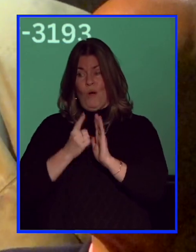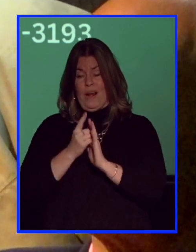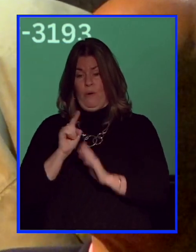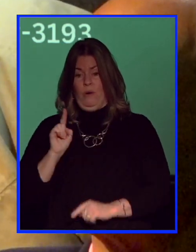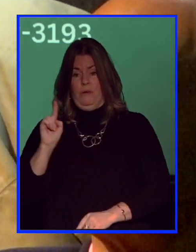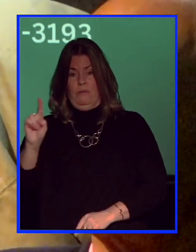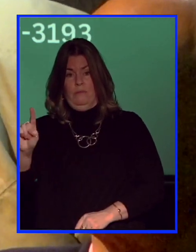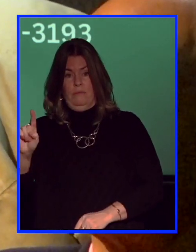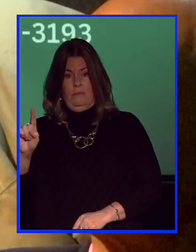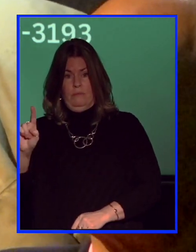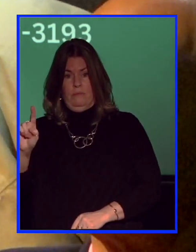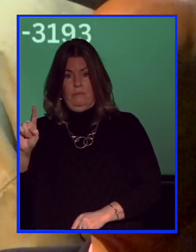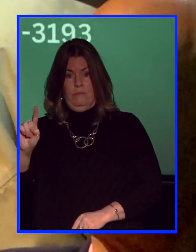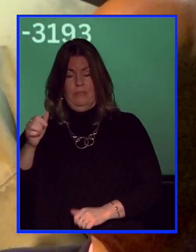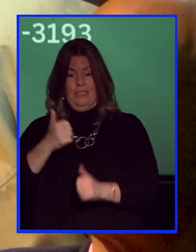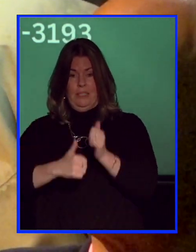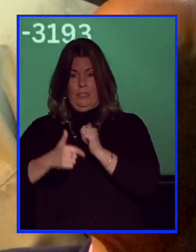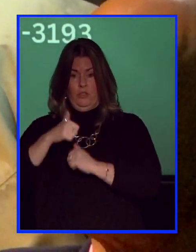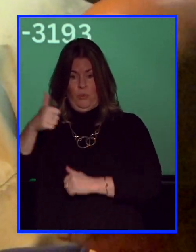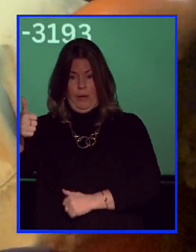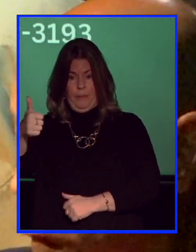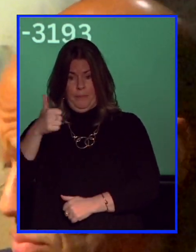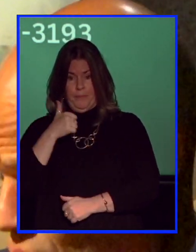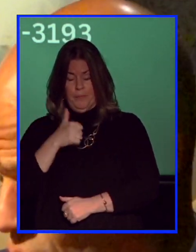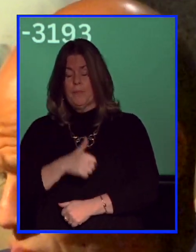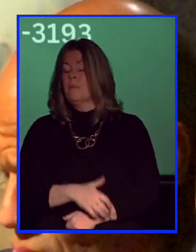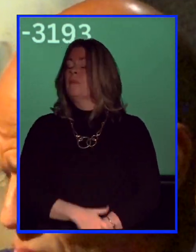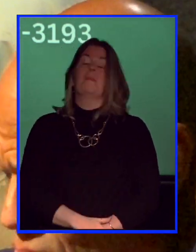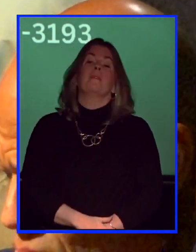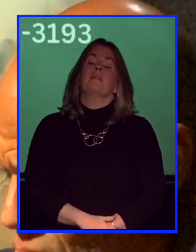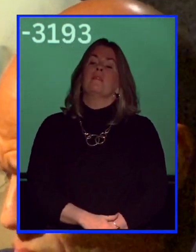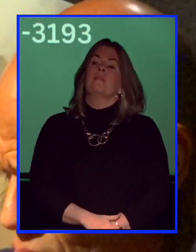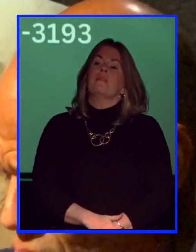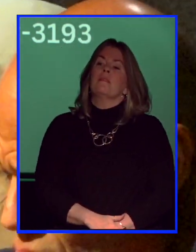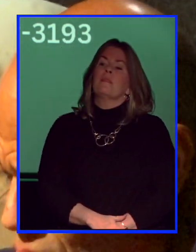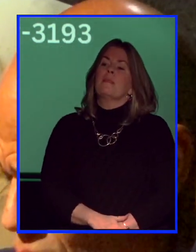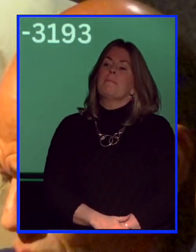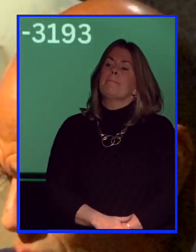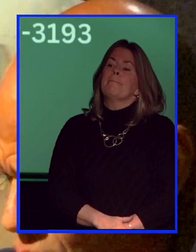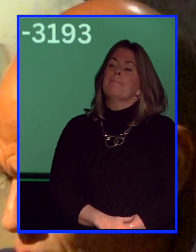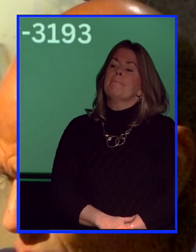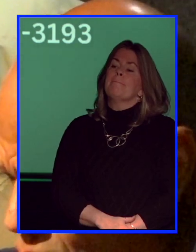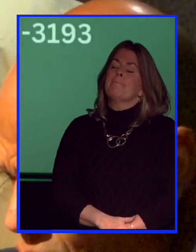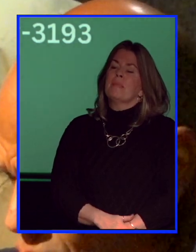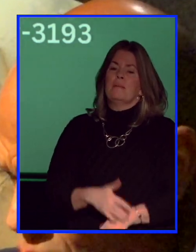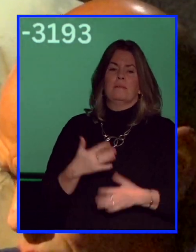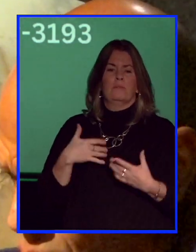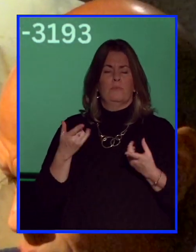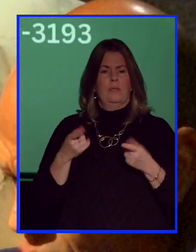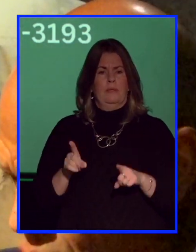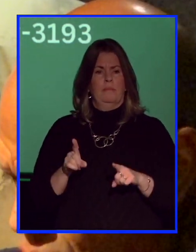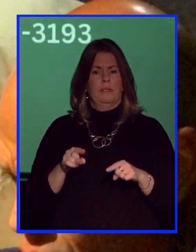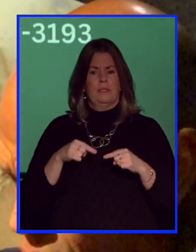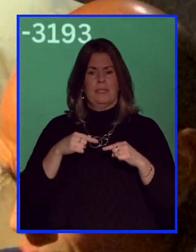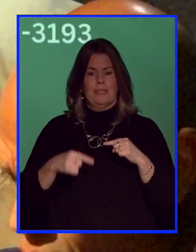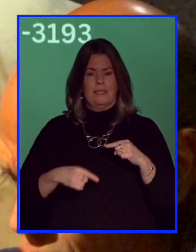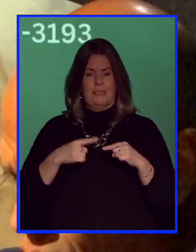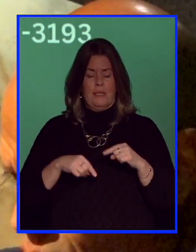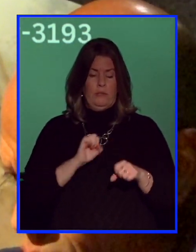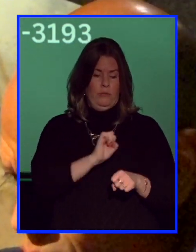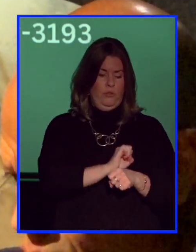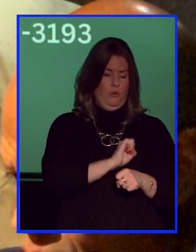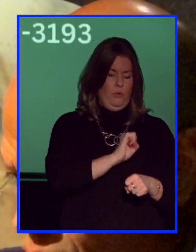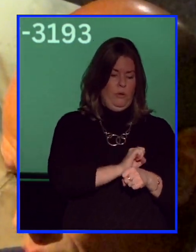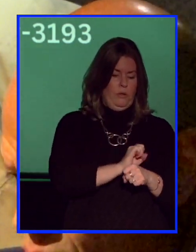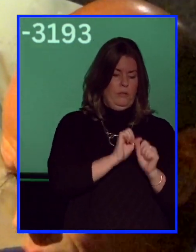Wow. Okay? Mm-hmm. And so what happens is a cycle of you work, you eat, you